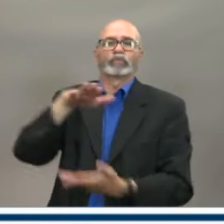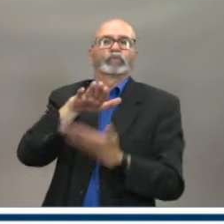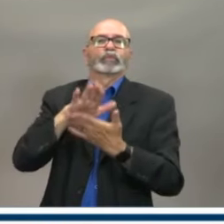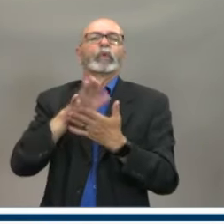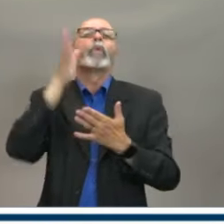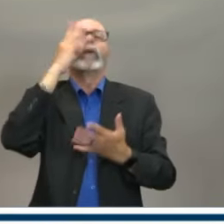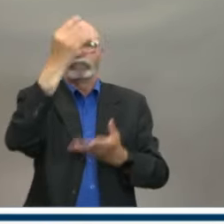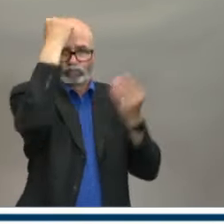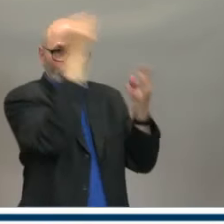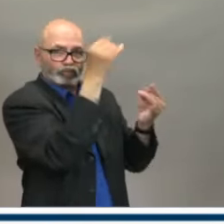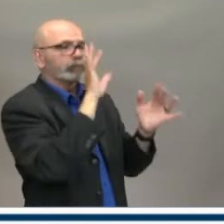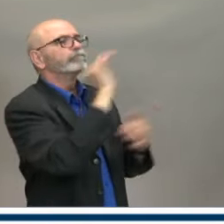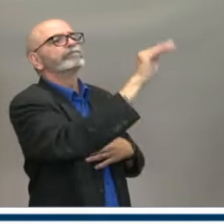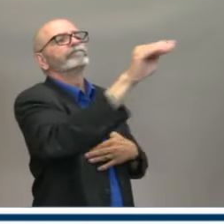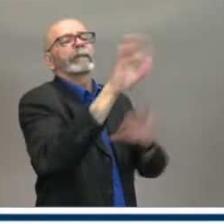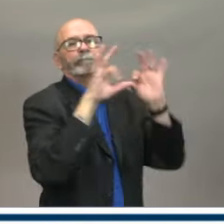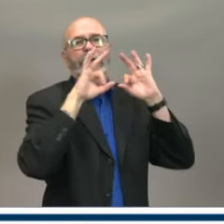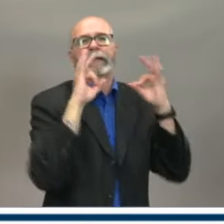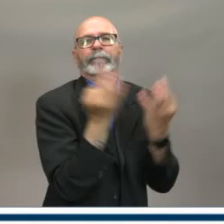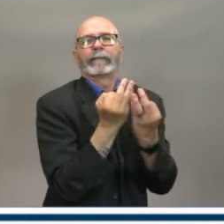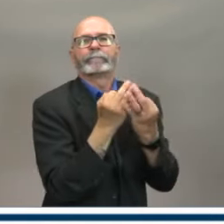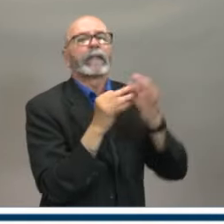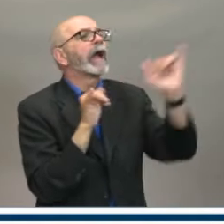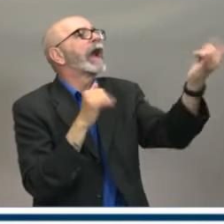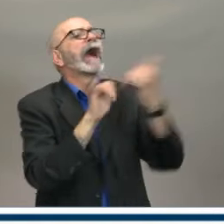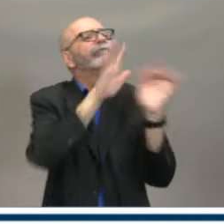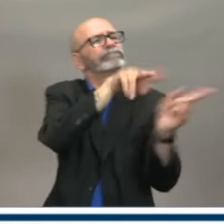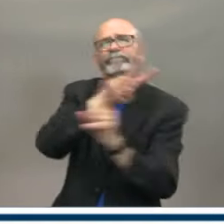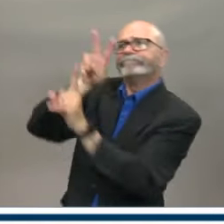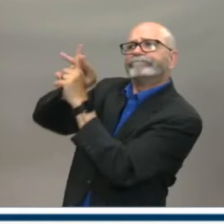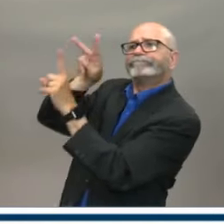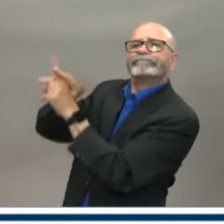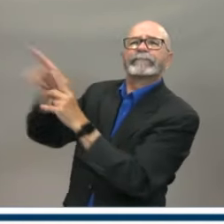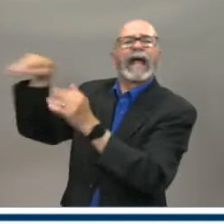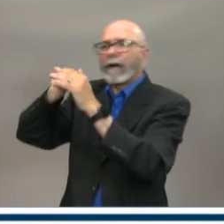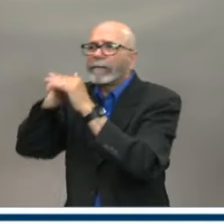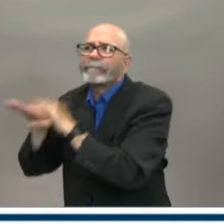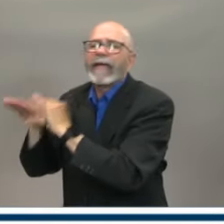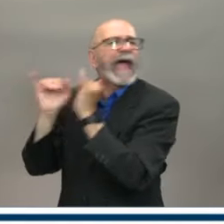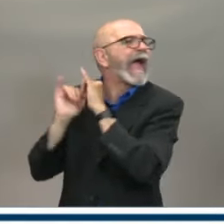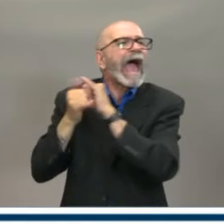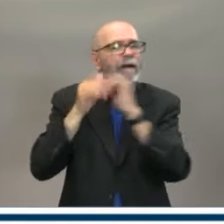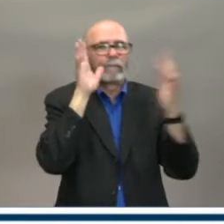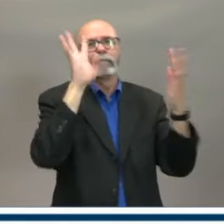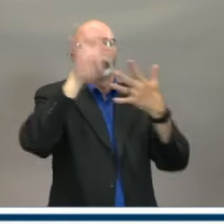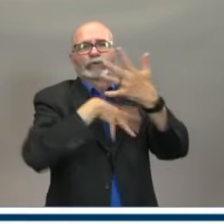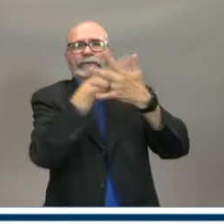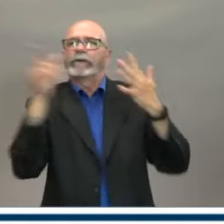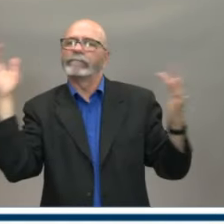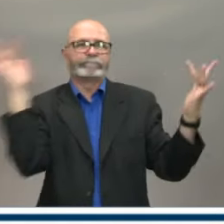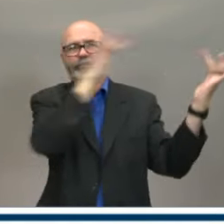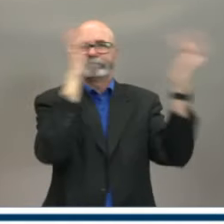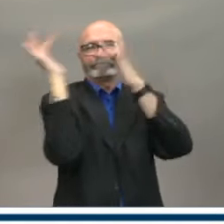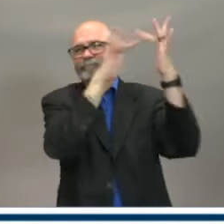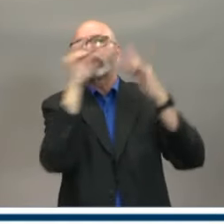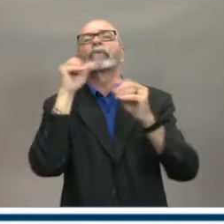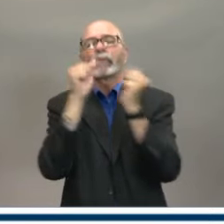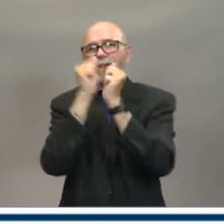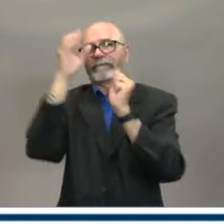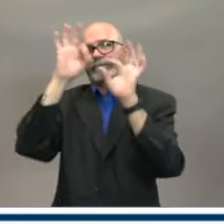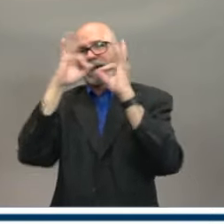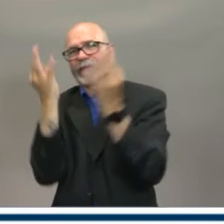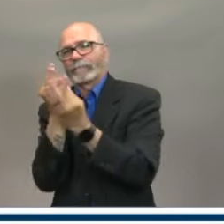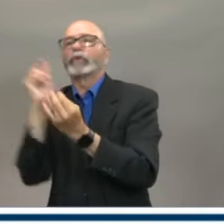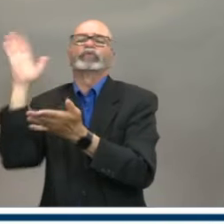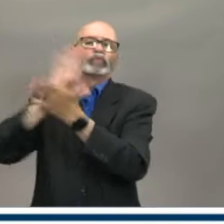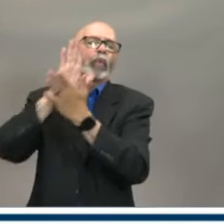more details around how to make appointments. We wanted to make sure families were aware that the steps will be put in place